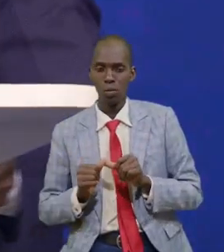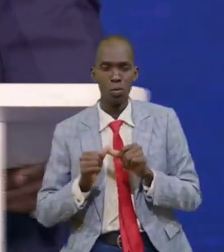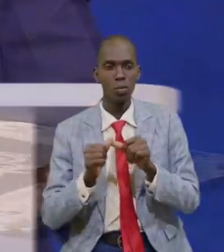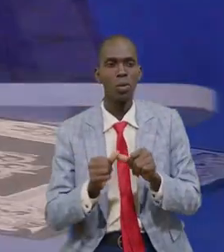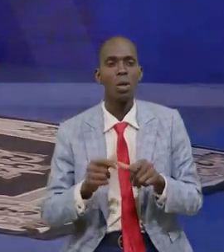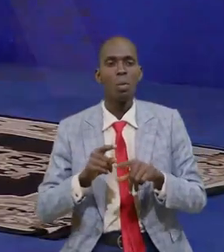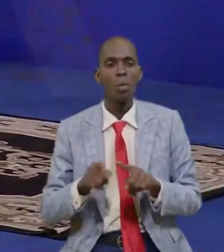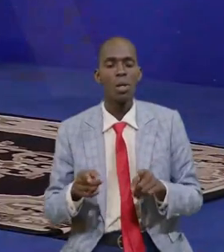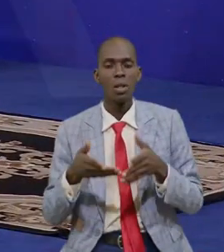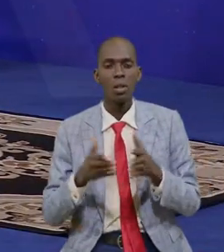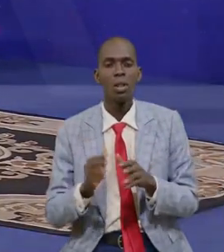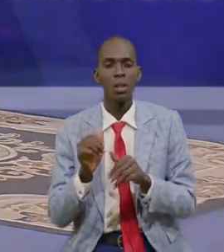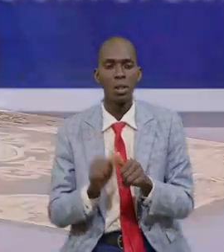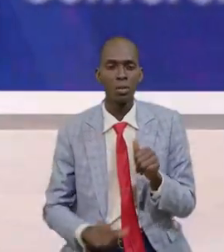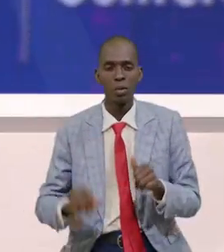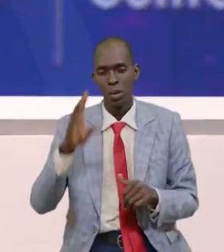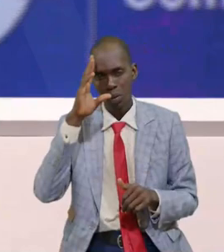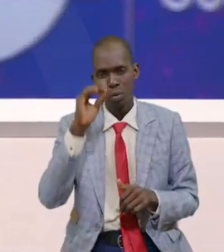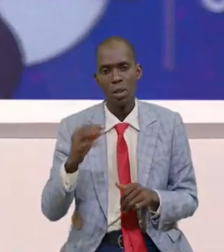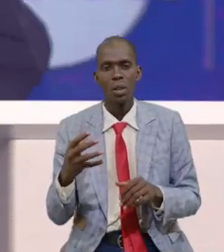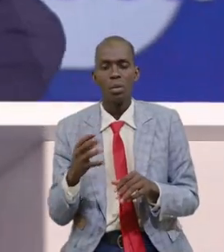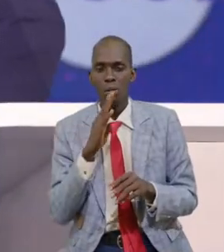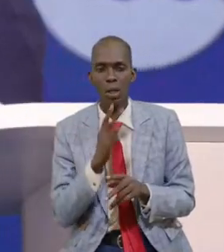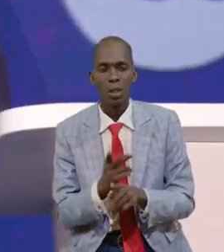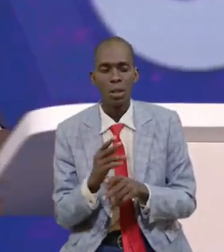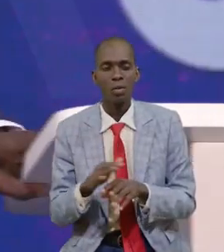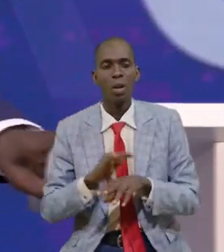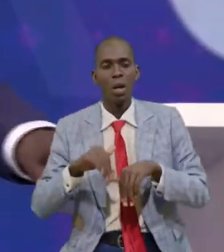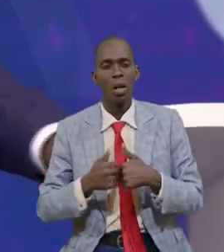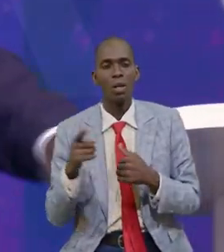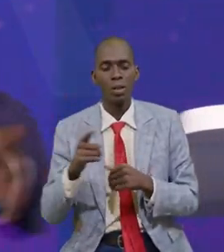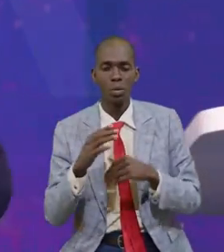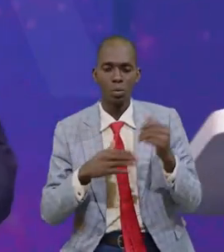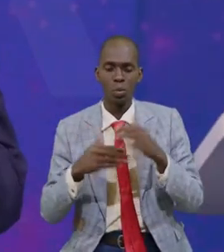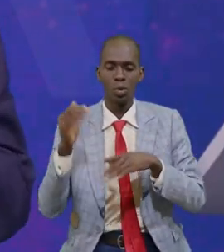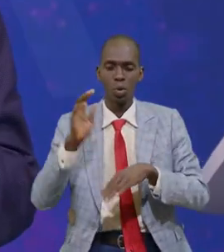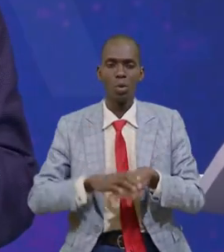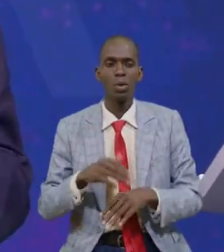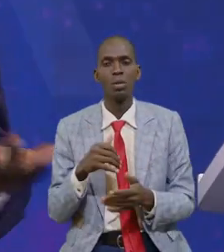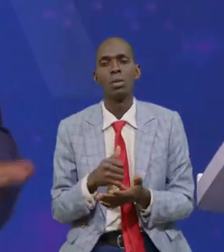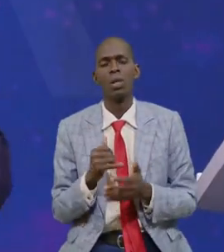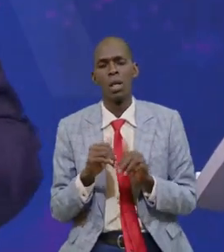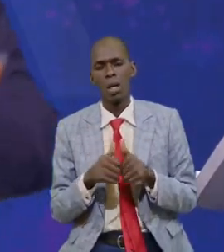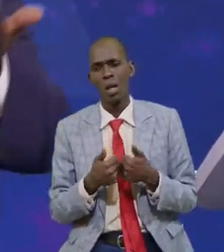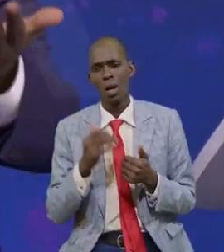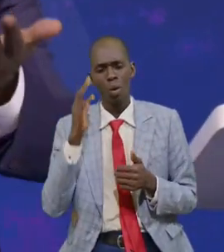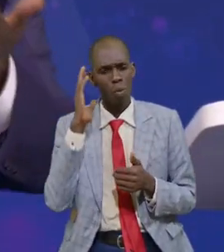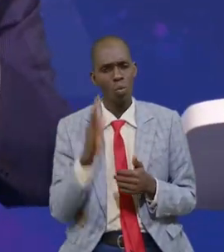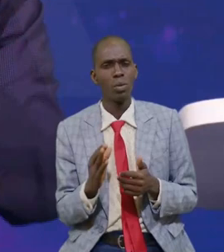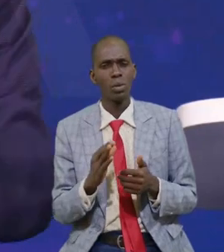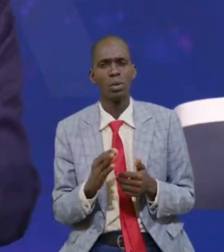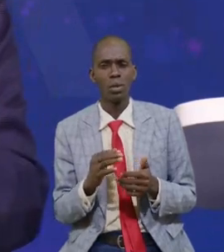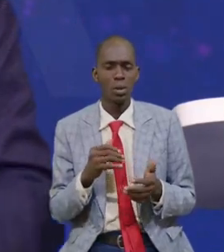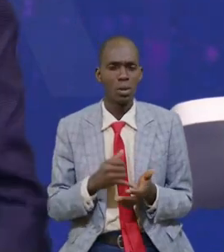man take heed how he buildeth thereupon. How is he going to take heed?